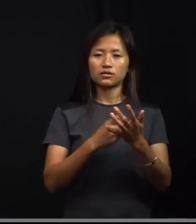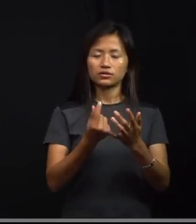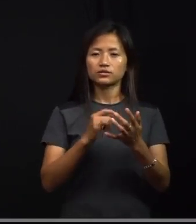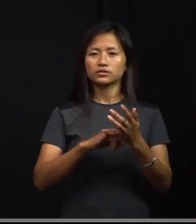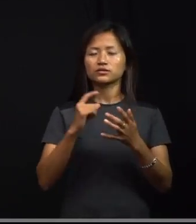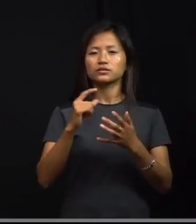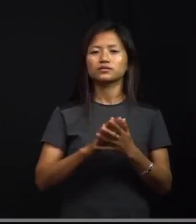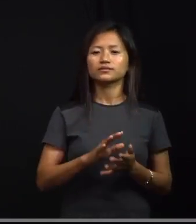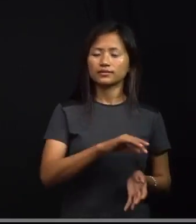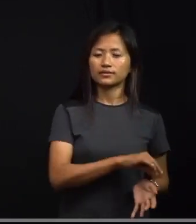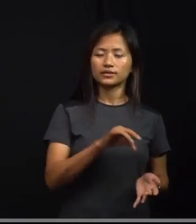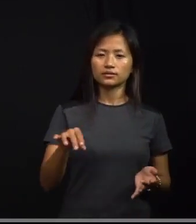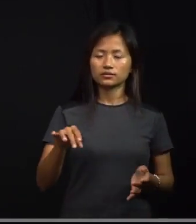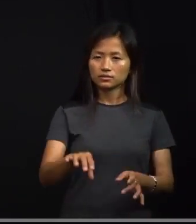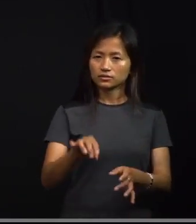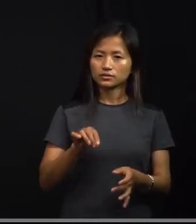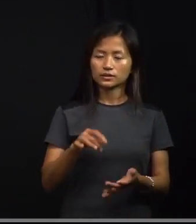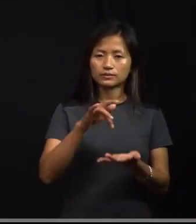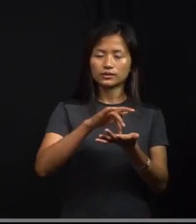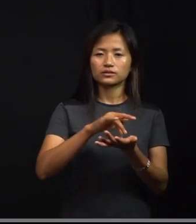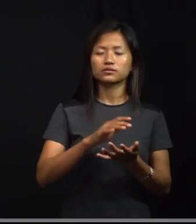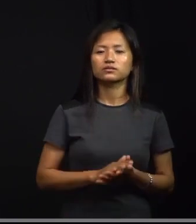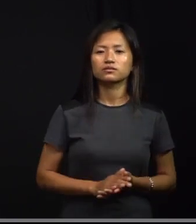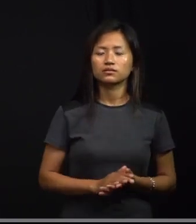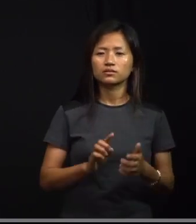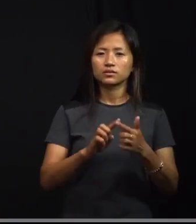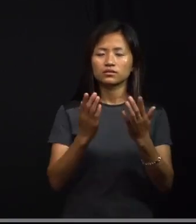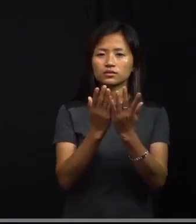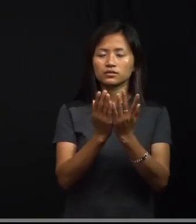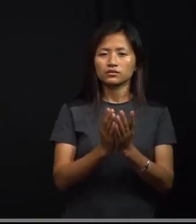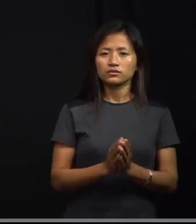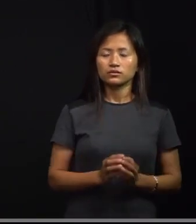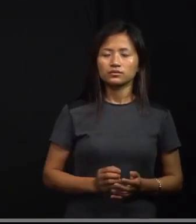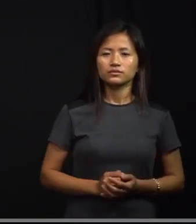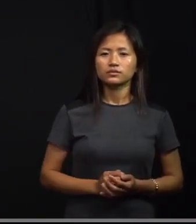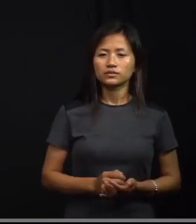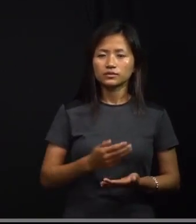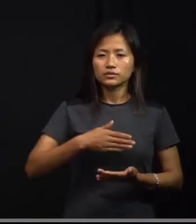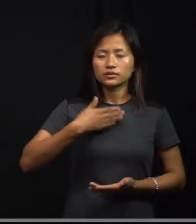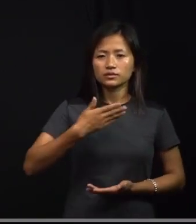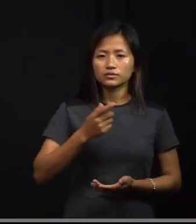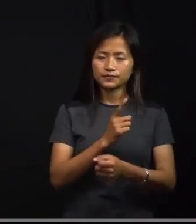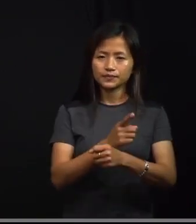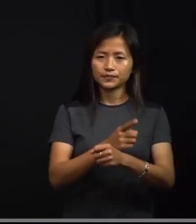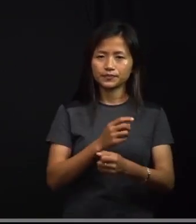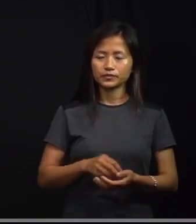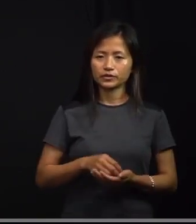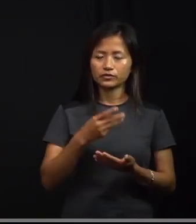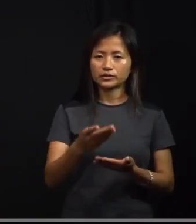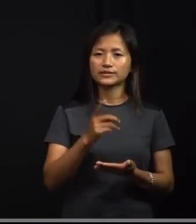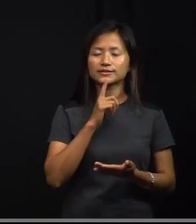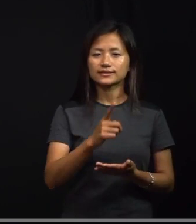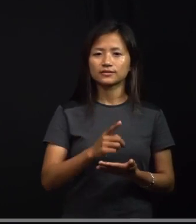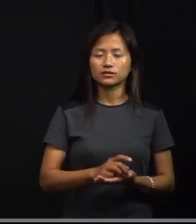takes place when education is occurring, isn't it? So the teacher will give instructions and the students